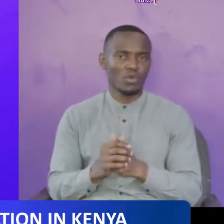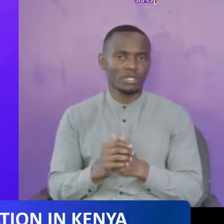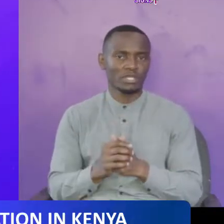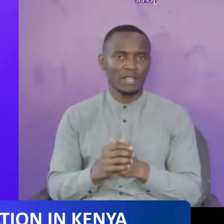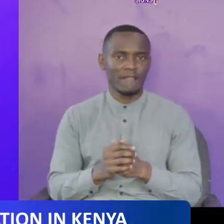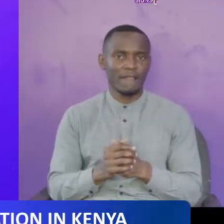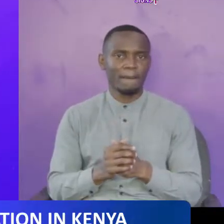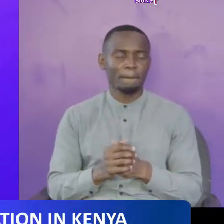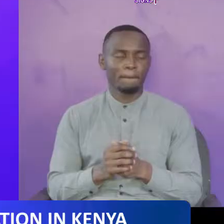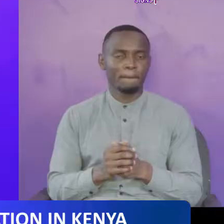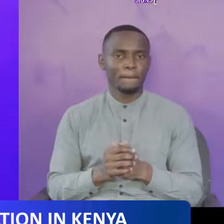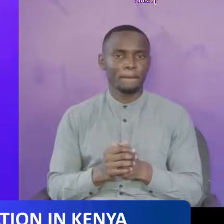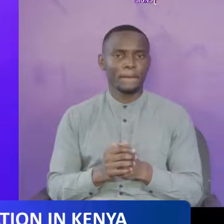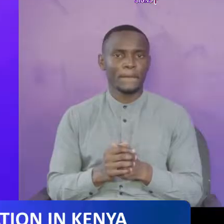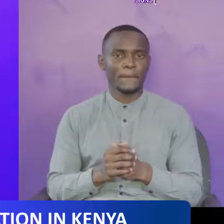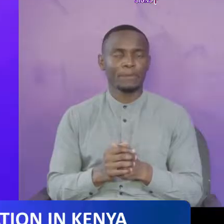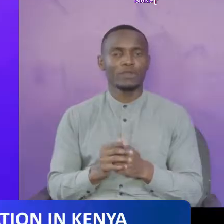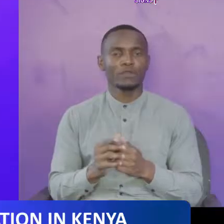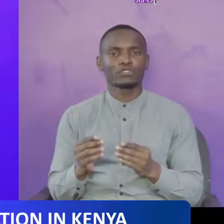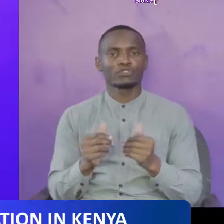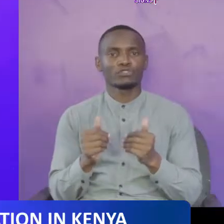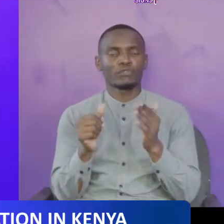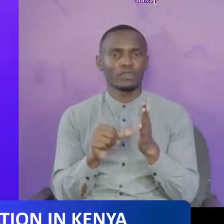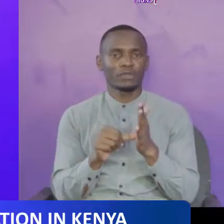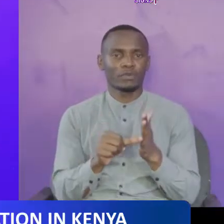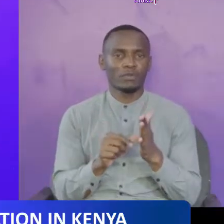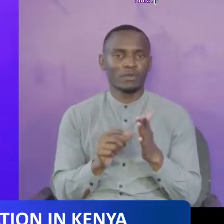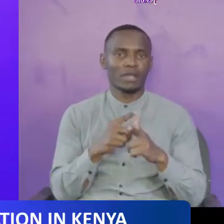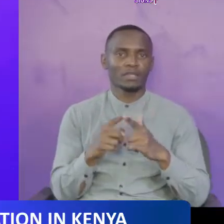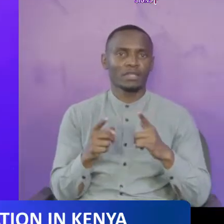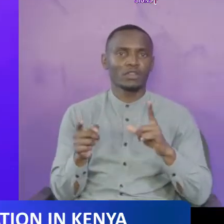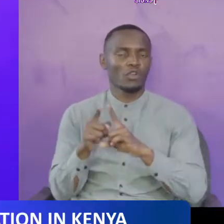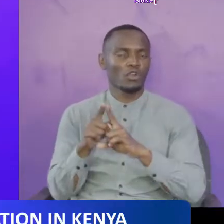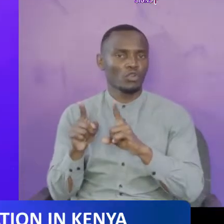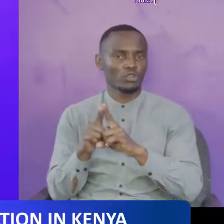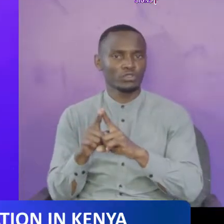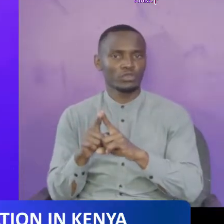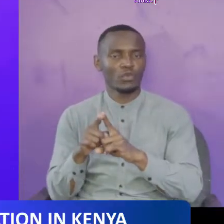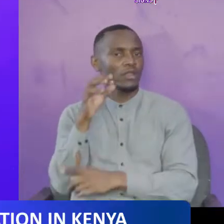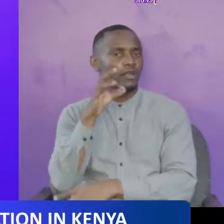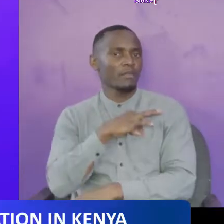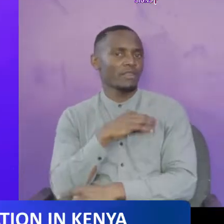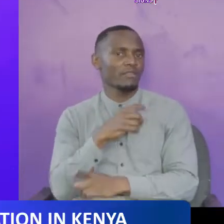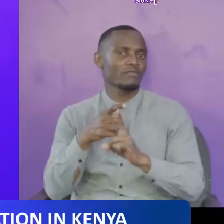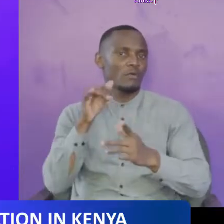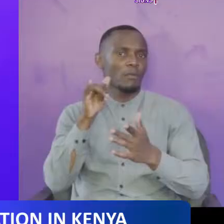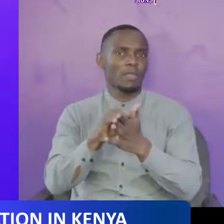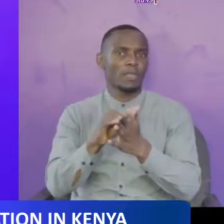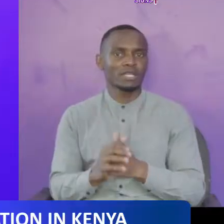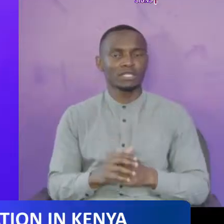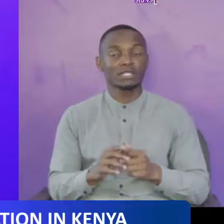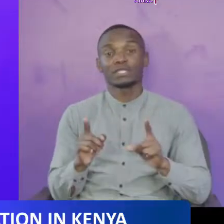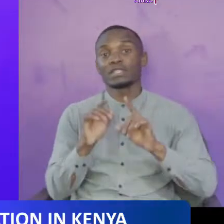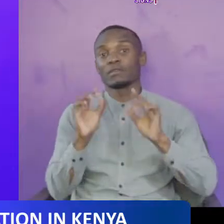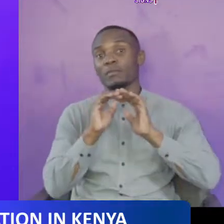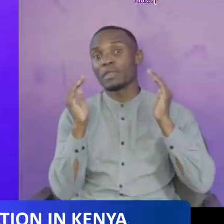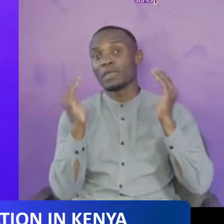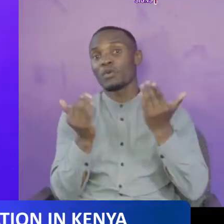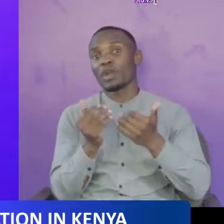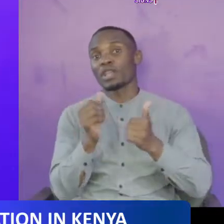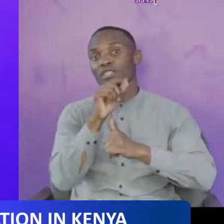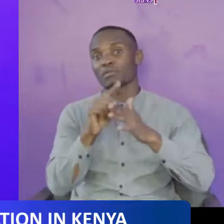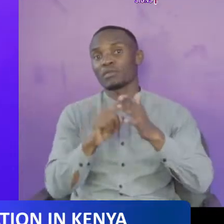that will solve this problem. And at the end also make something out of it. Yes, and this world is all about